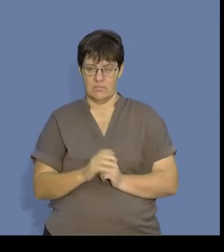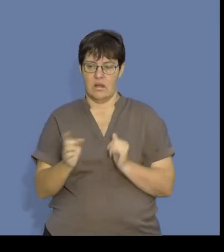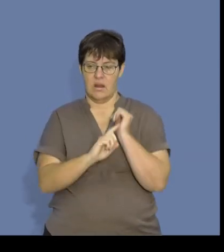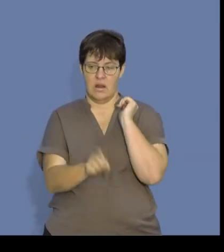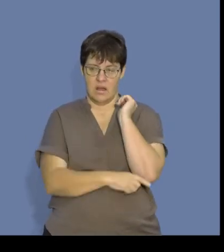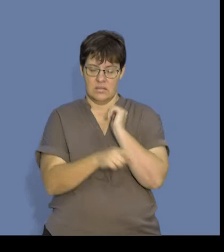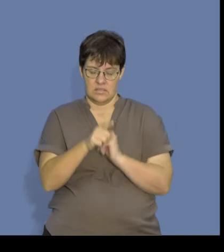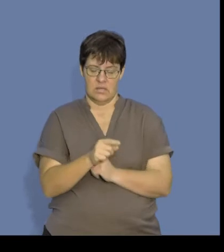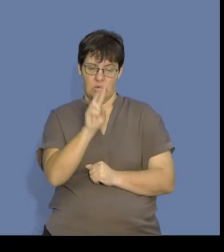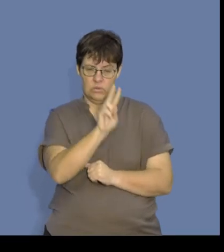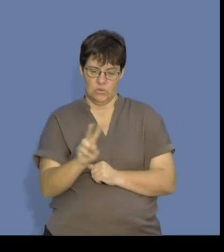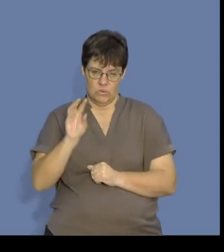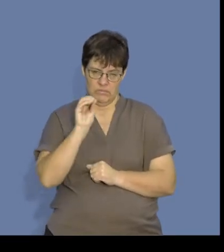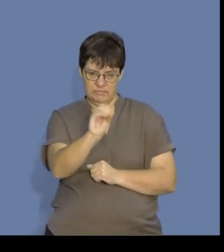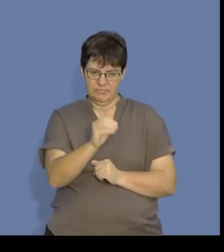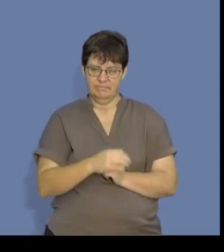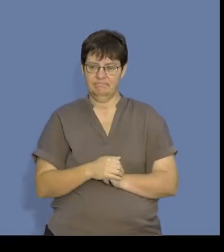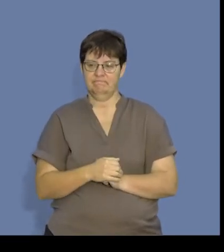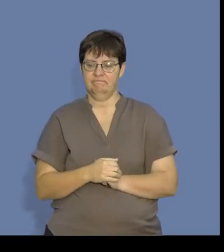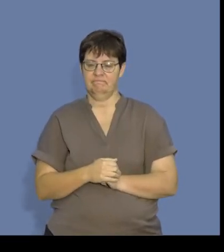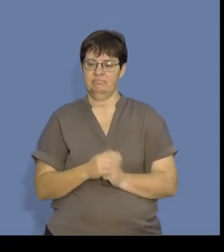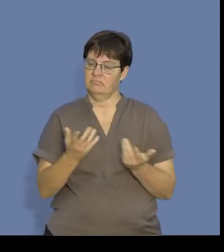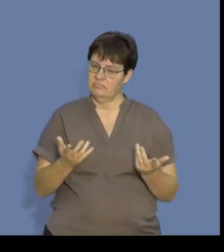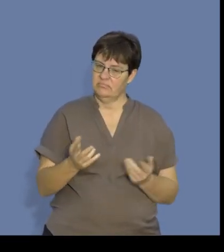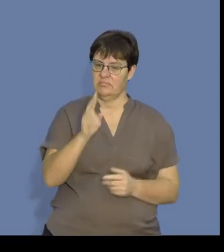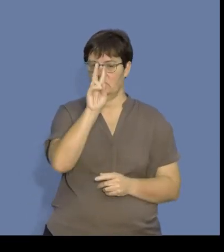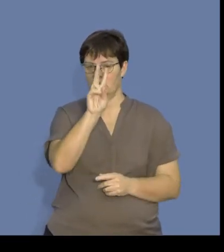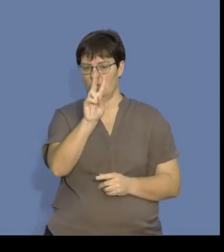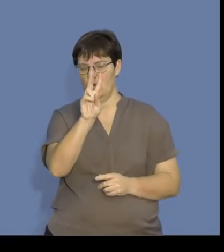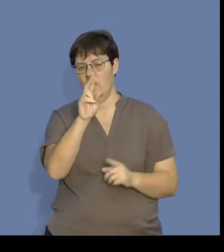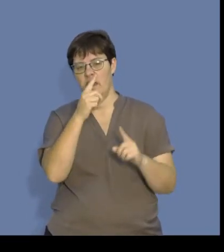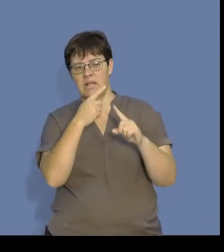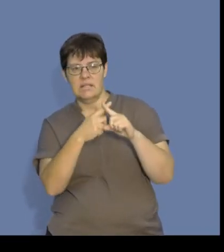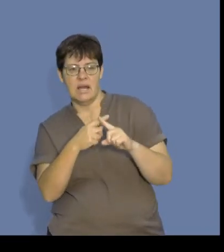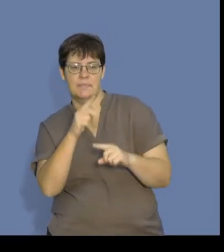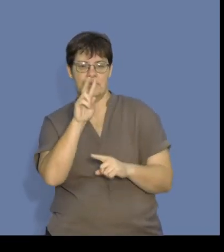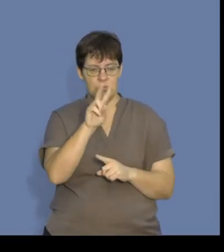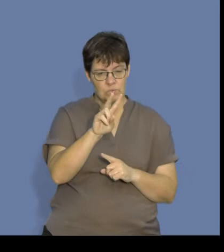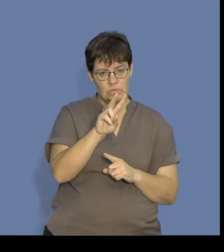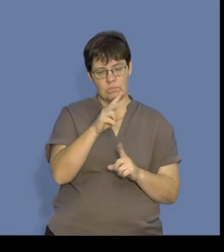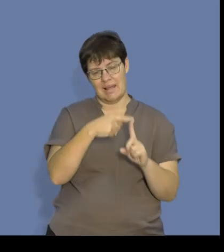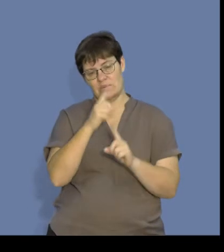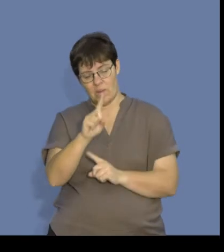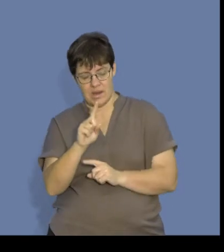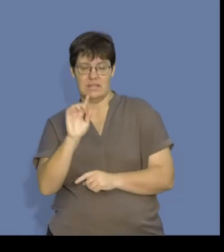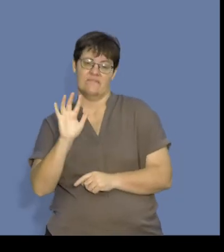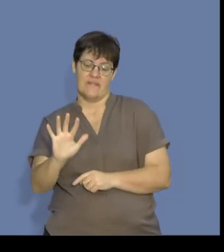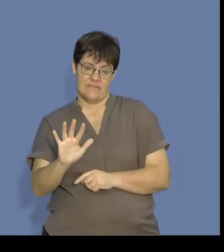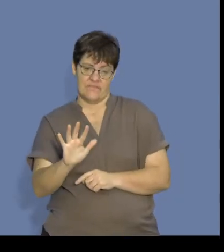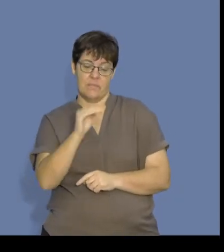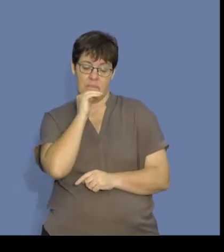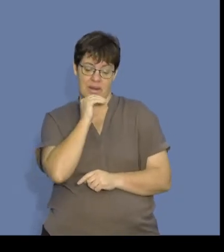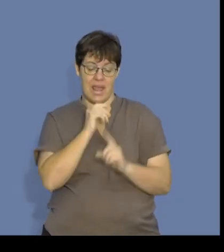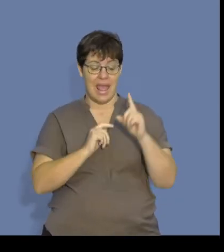And then the last example will be if x is 2, it means it's f of 2. So wherever there is x, you must